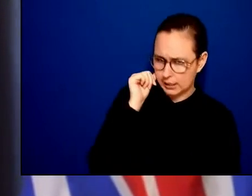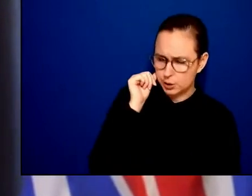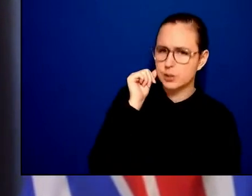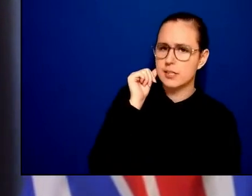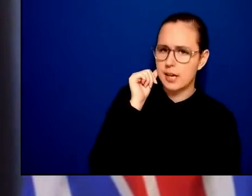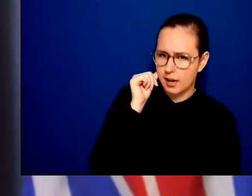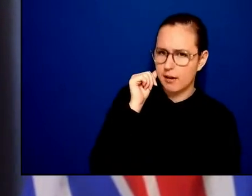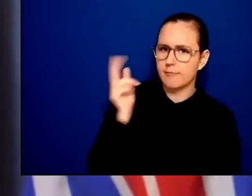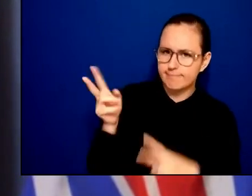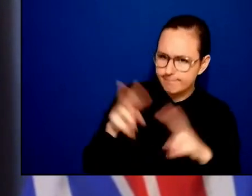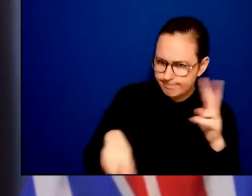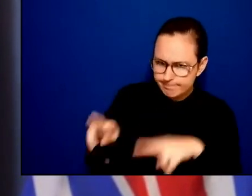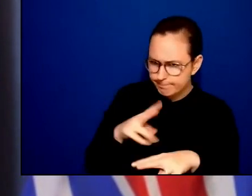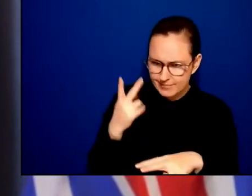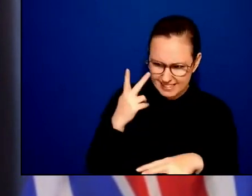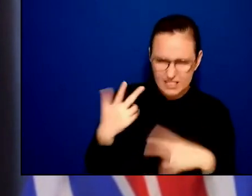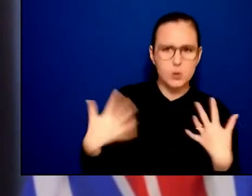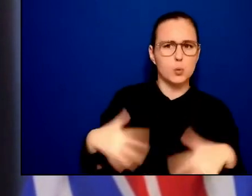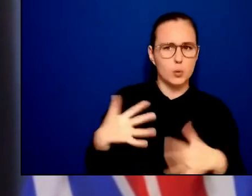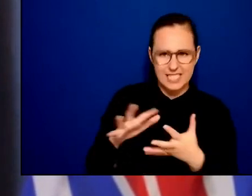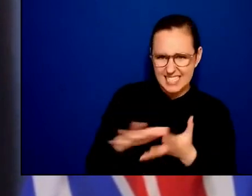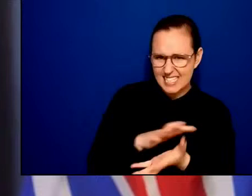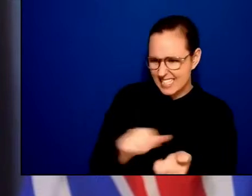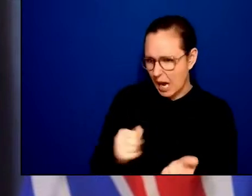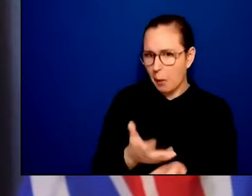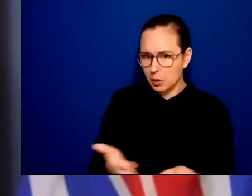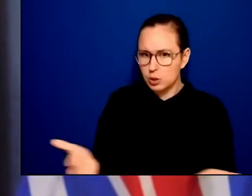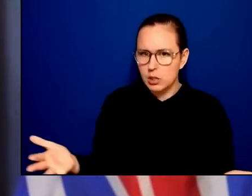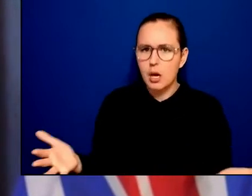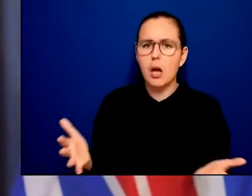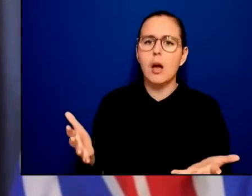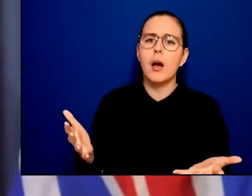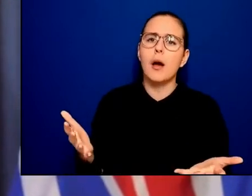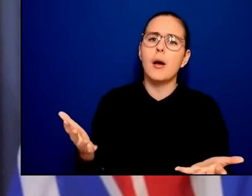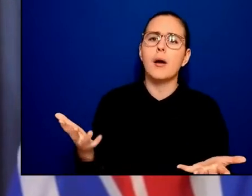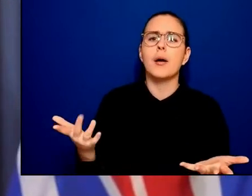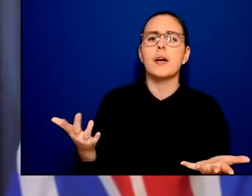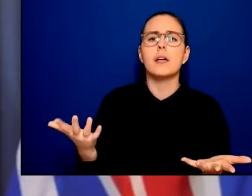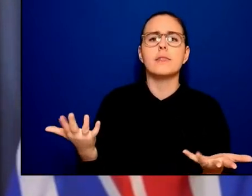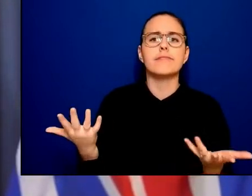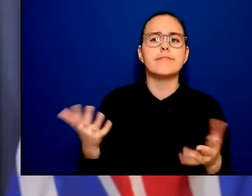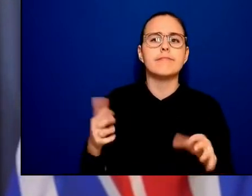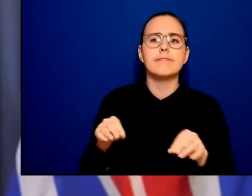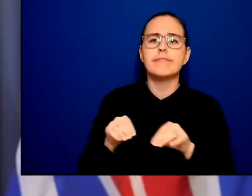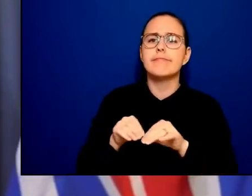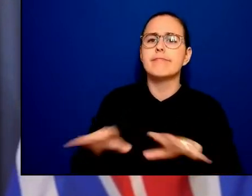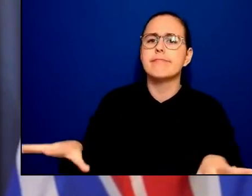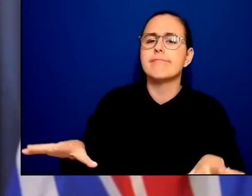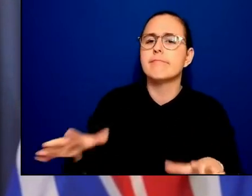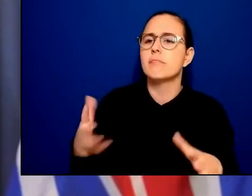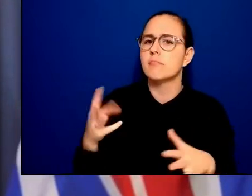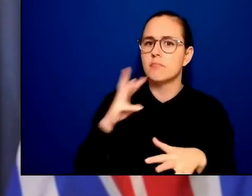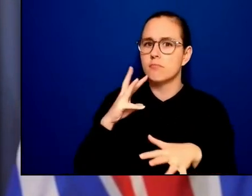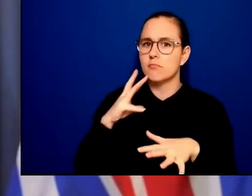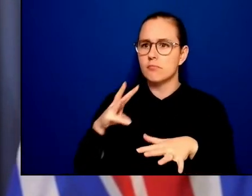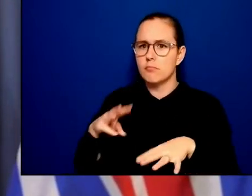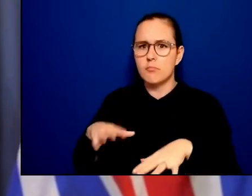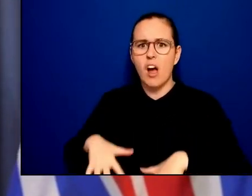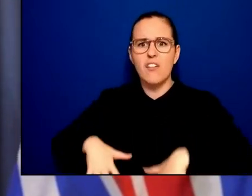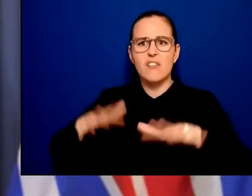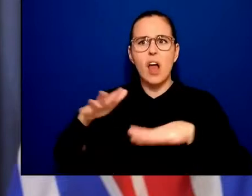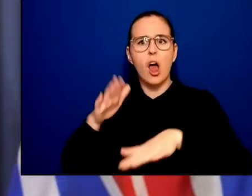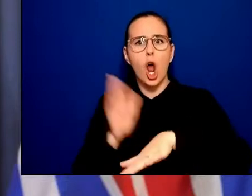In the United States, Washington State, they were sending out flood alerts early in the weekend. BC did not do that. We